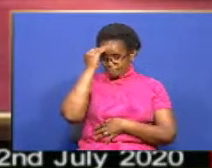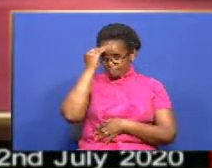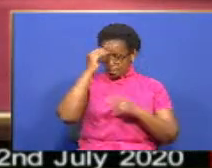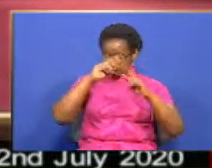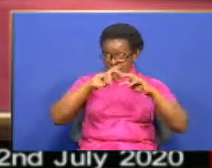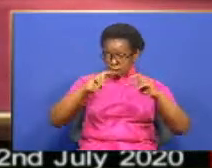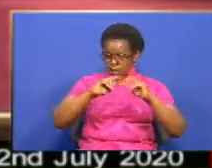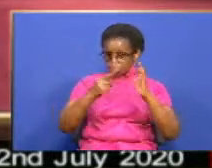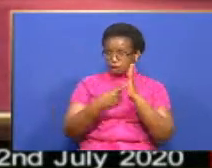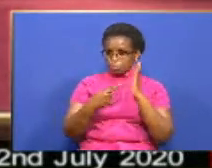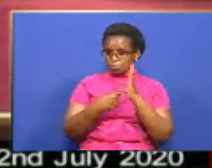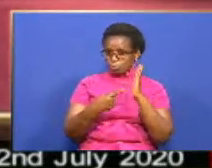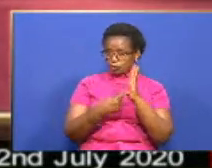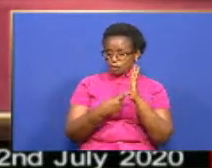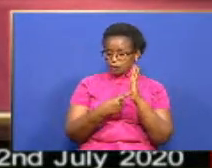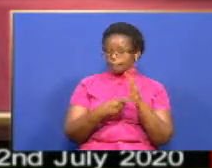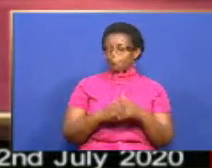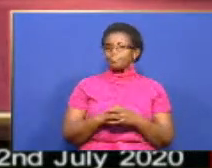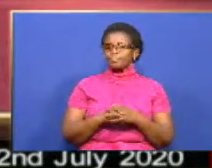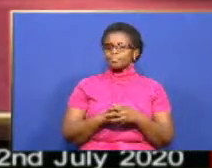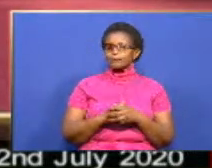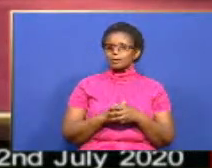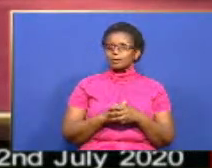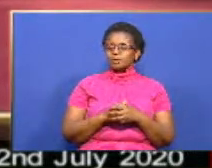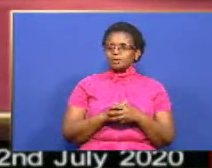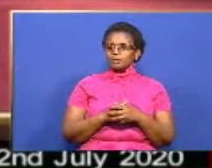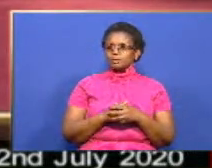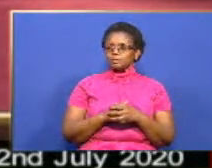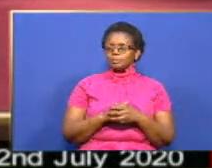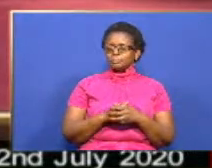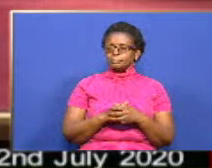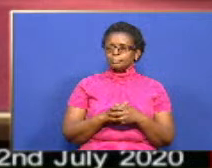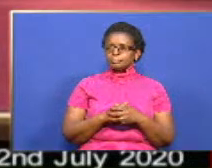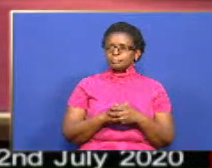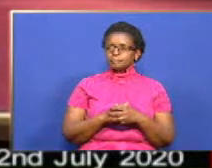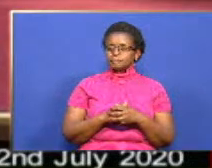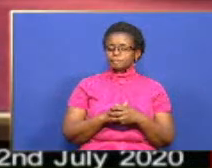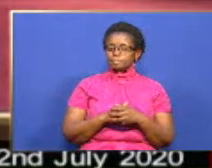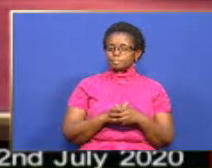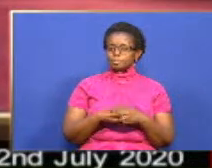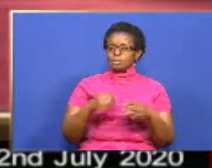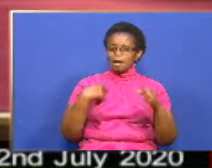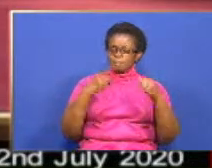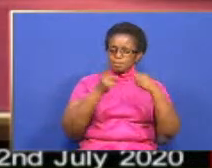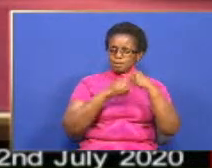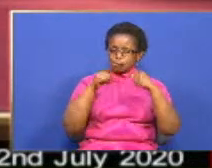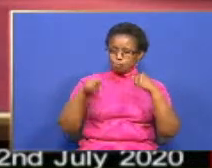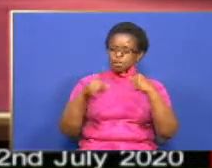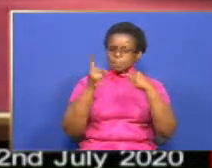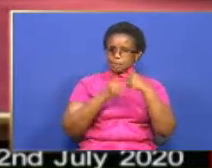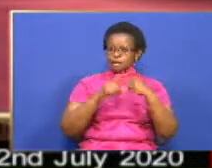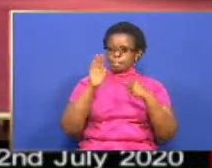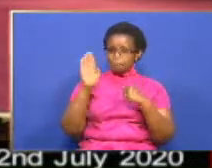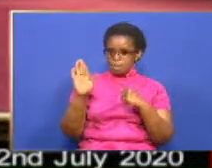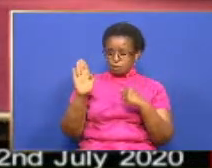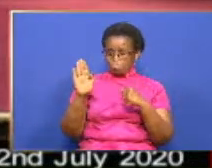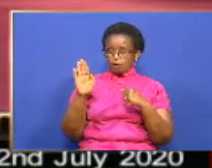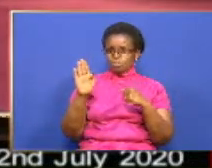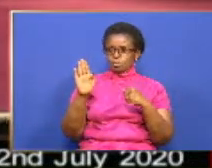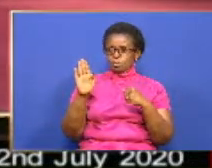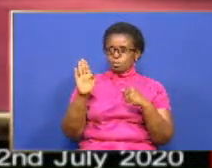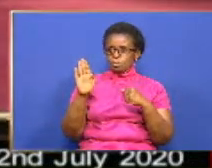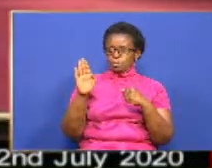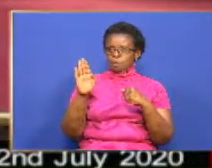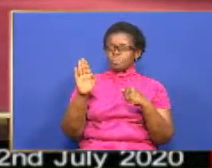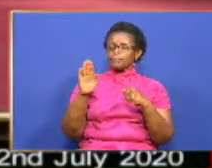and Technology. Mr. Speaker, there is 6.6 billion that this House